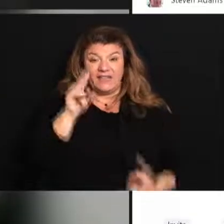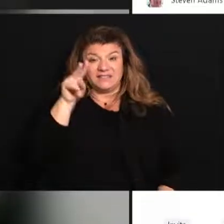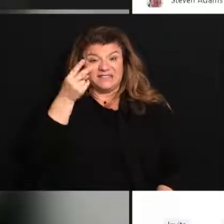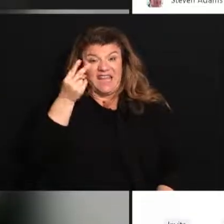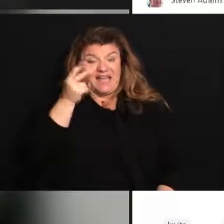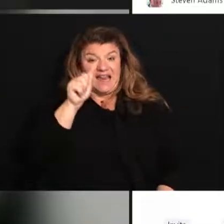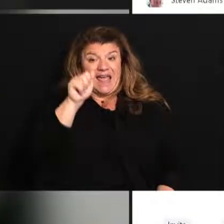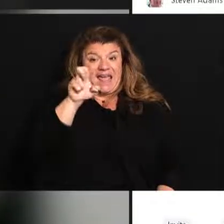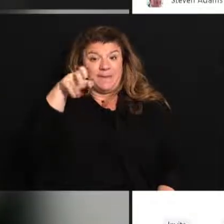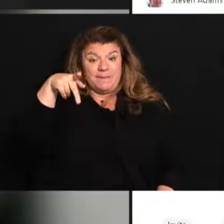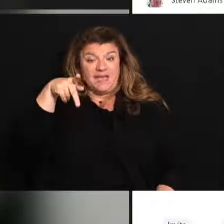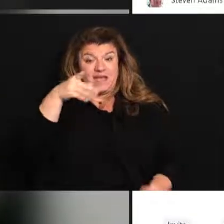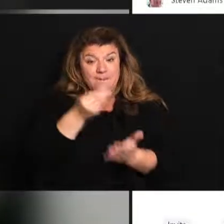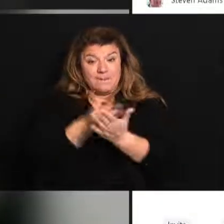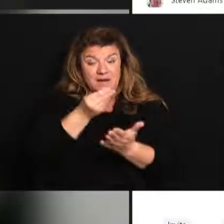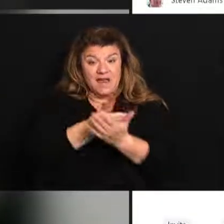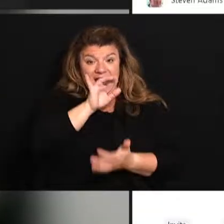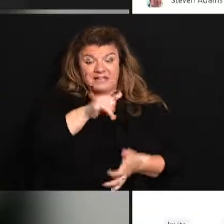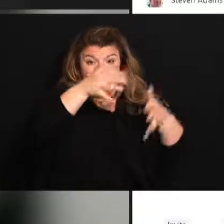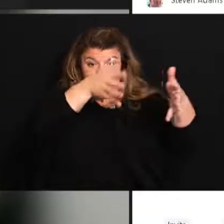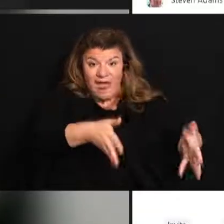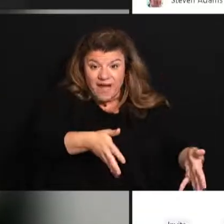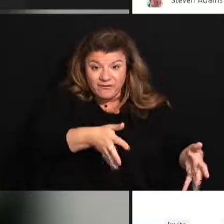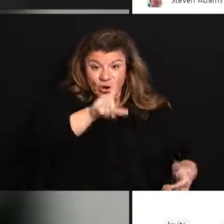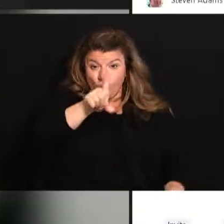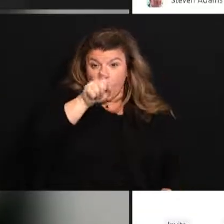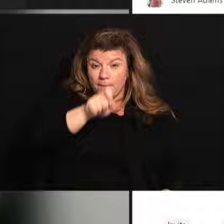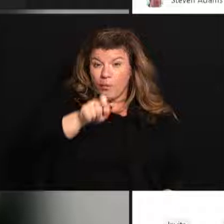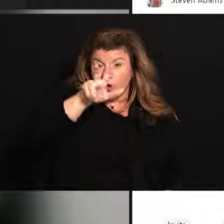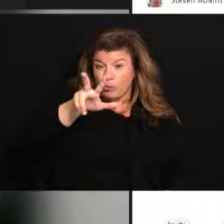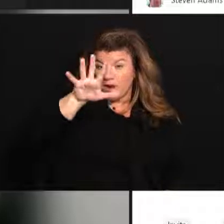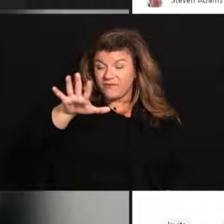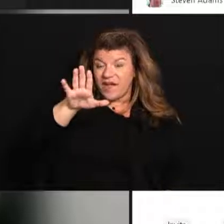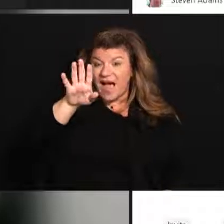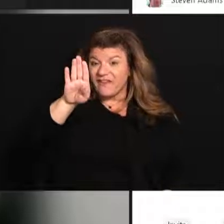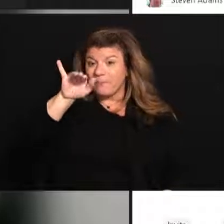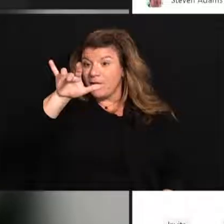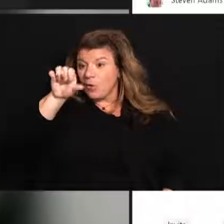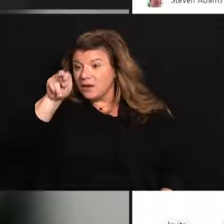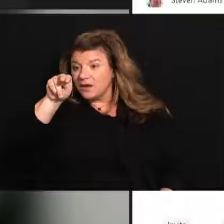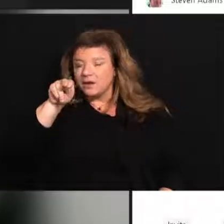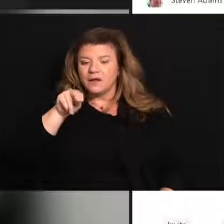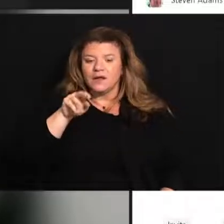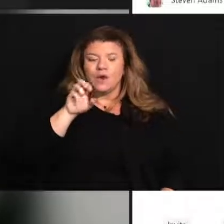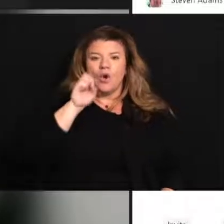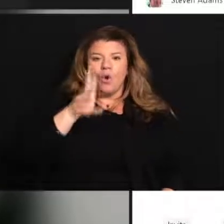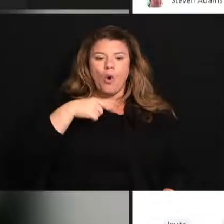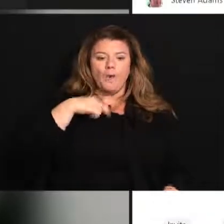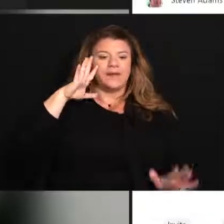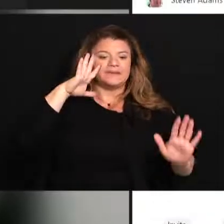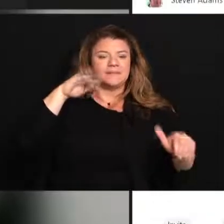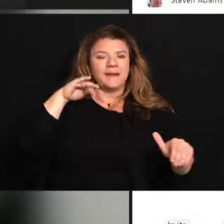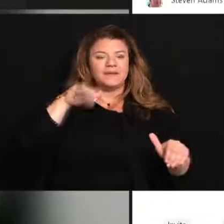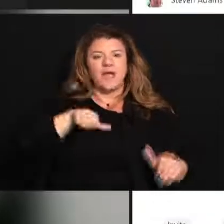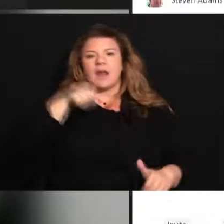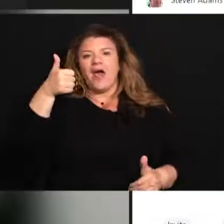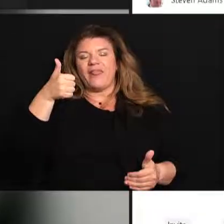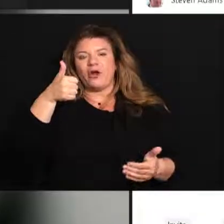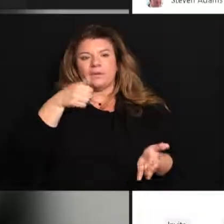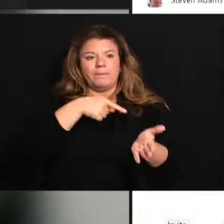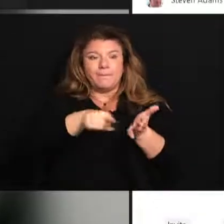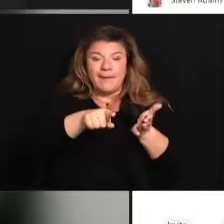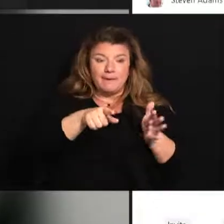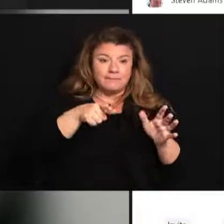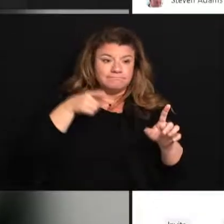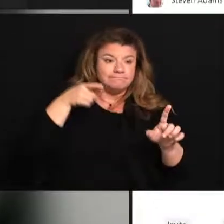Is this the remainder of the $1.35 billion, or are we expecting another tranche further down the road? I know